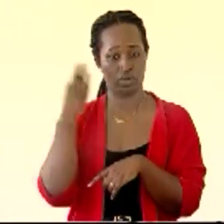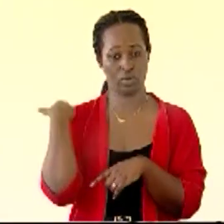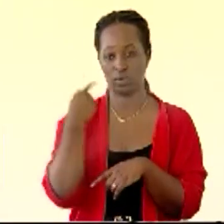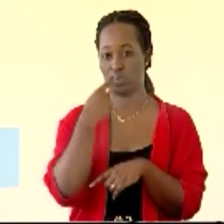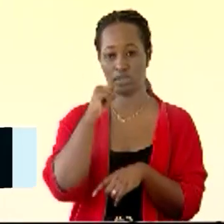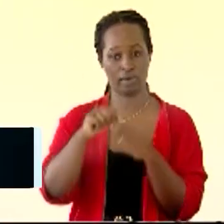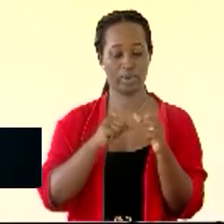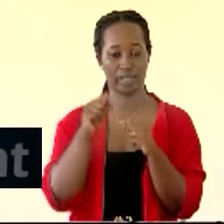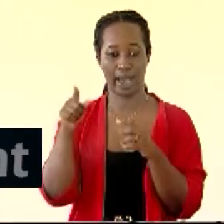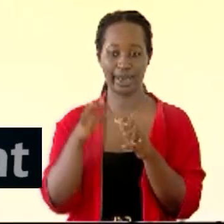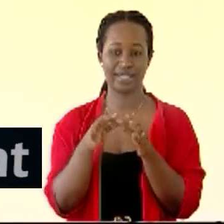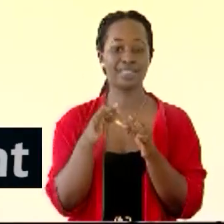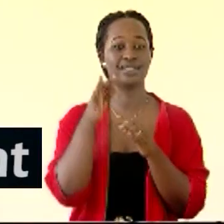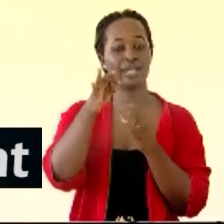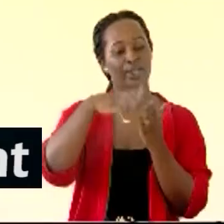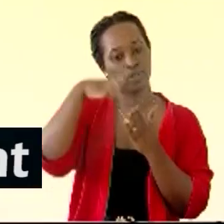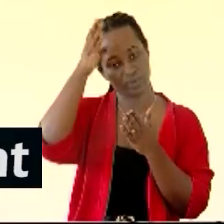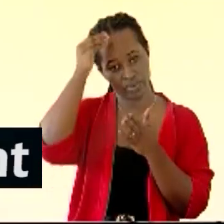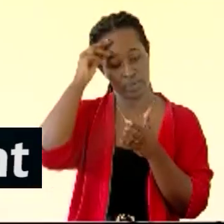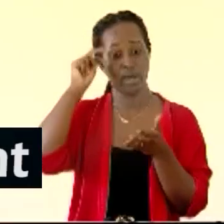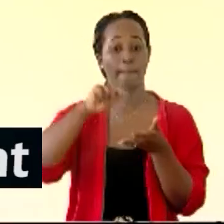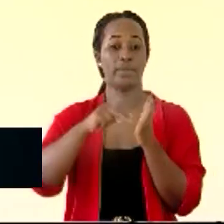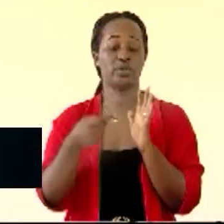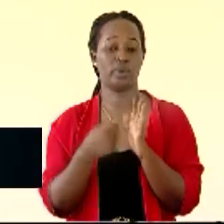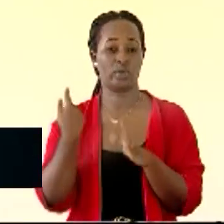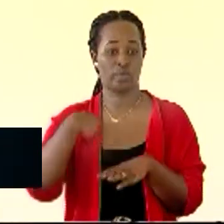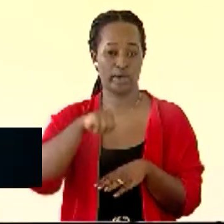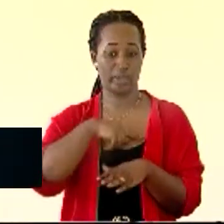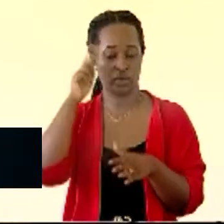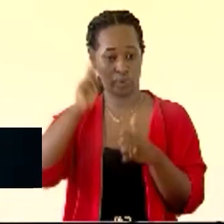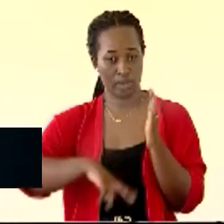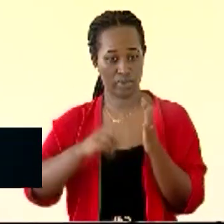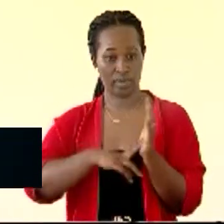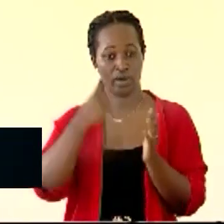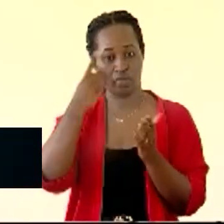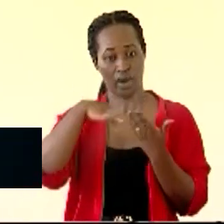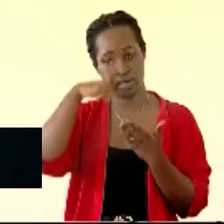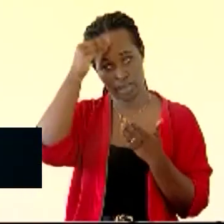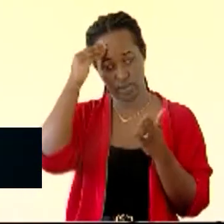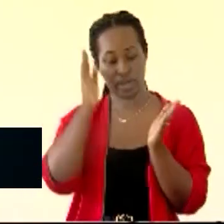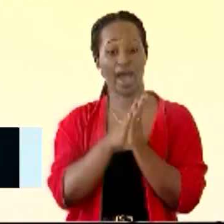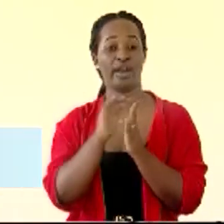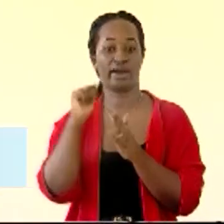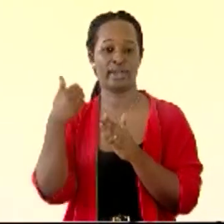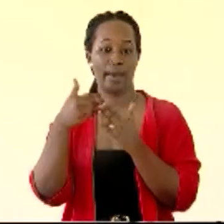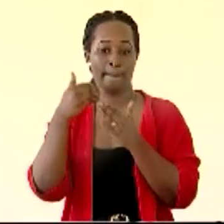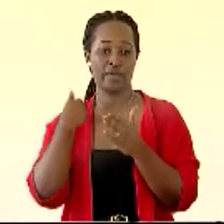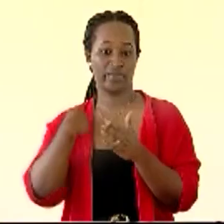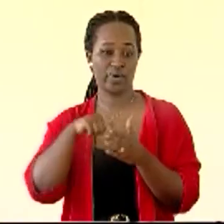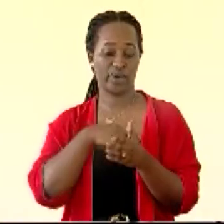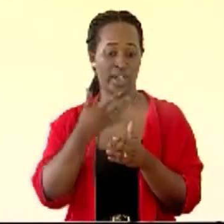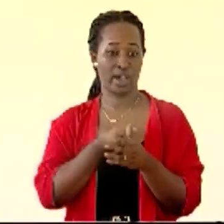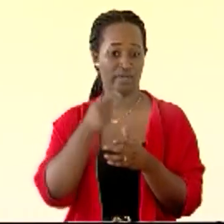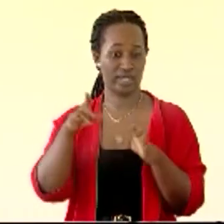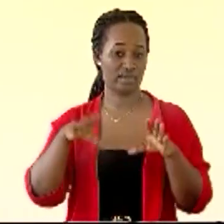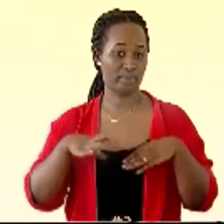an extended lesson. So it means we have bridged one lesson and the other. So before we have this break